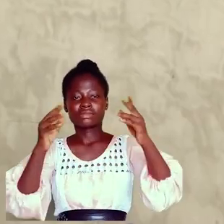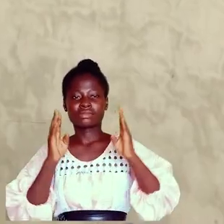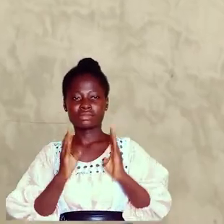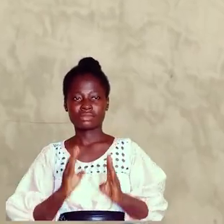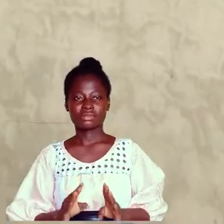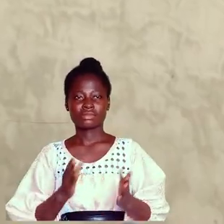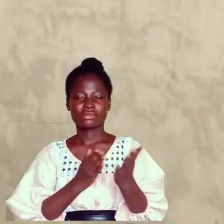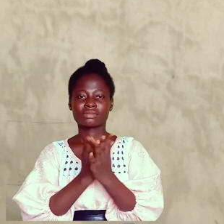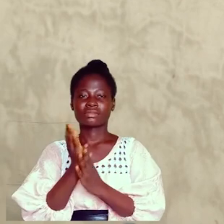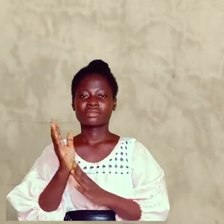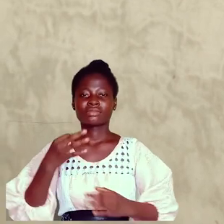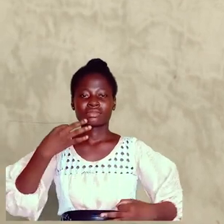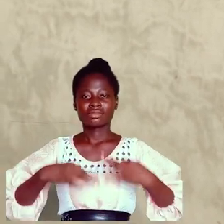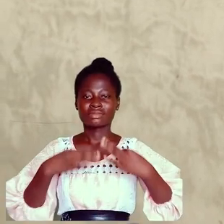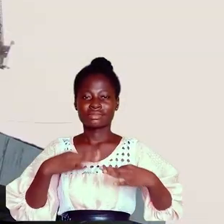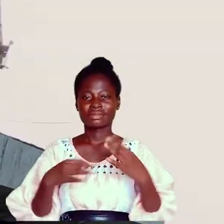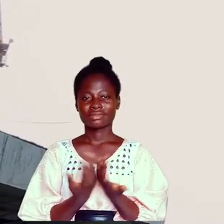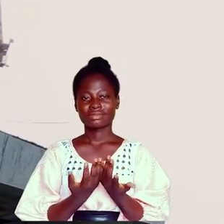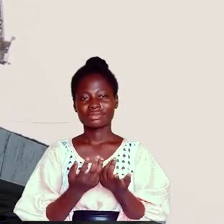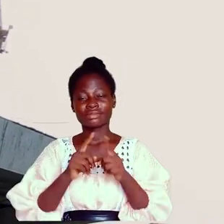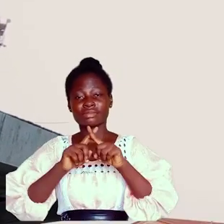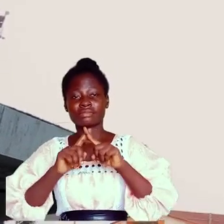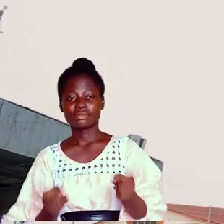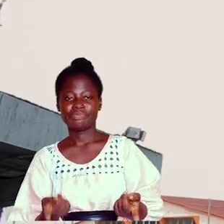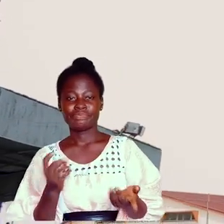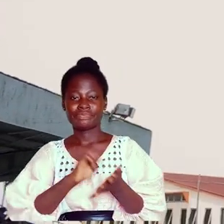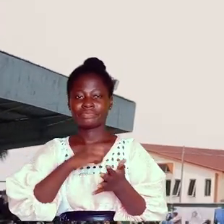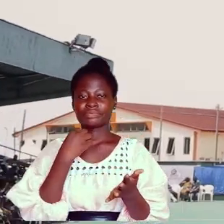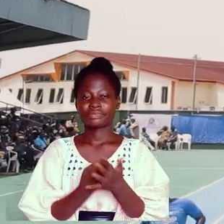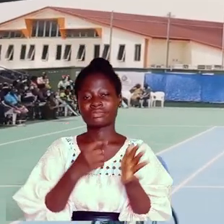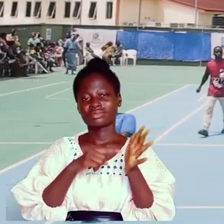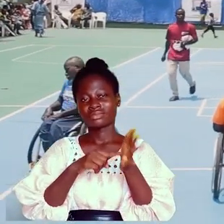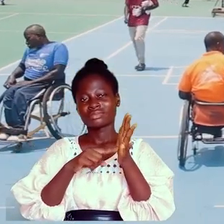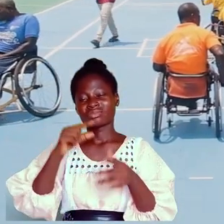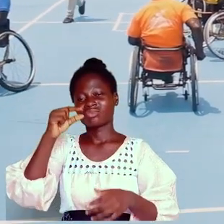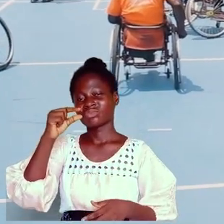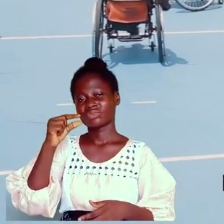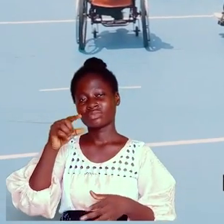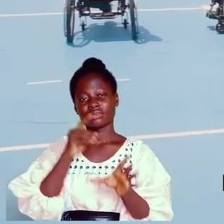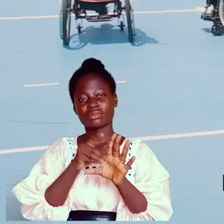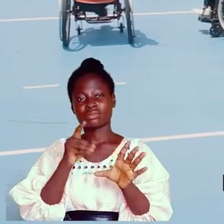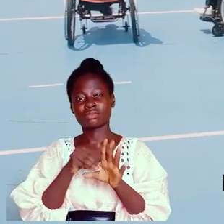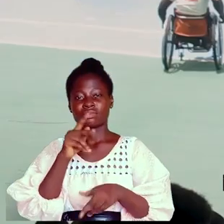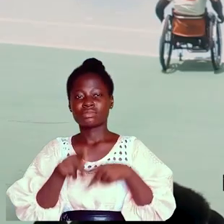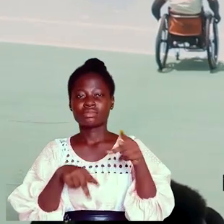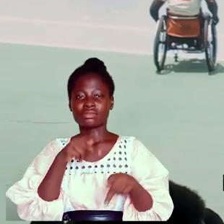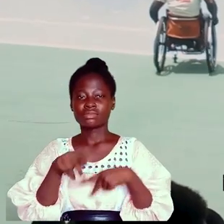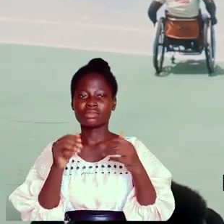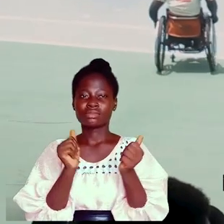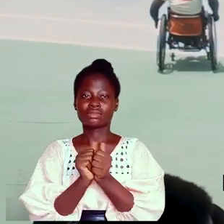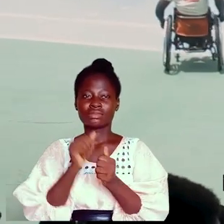justice. However, there is a little evidence to show that people with disabilities, including people